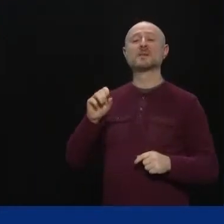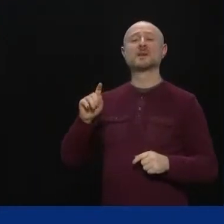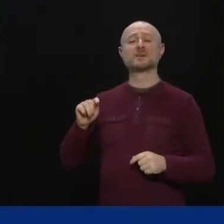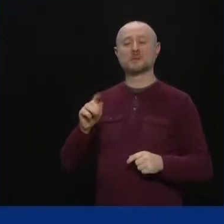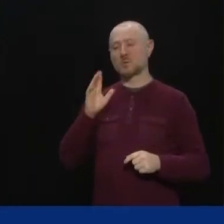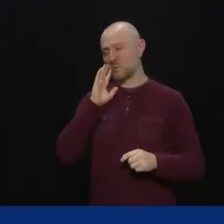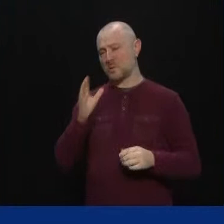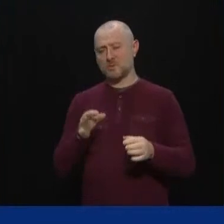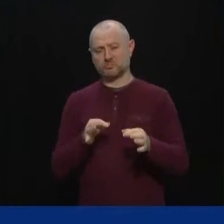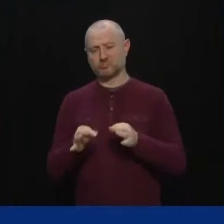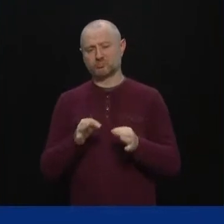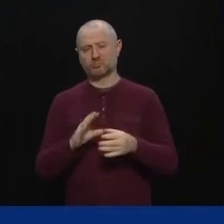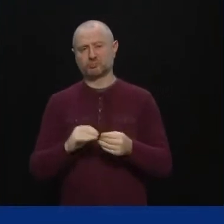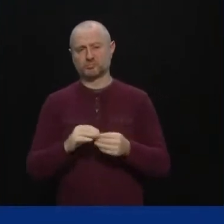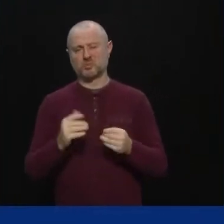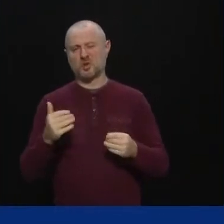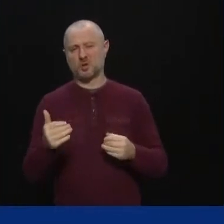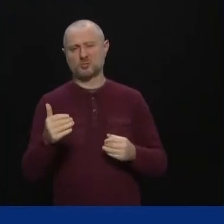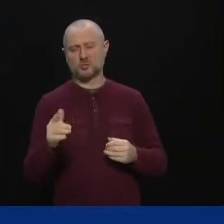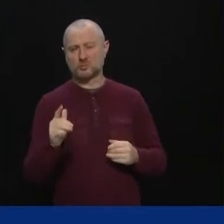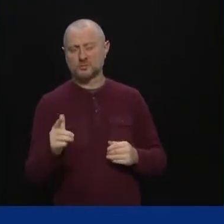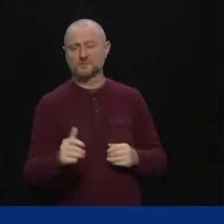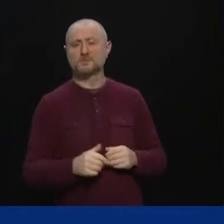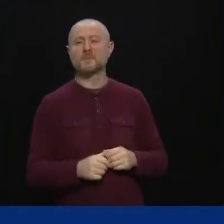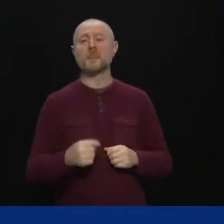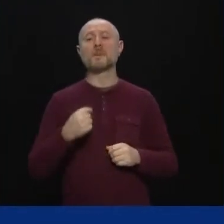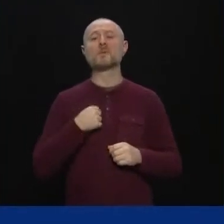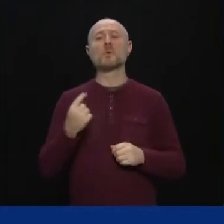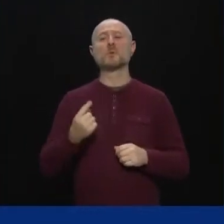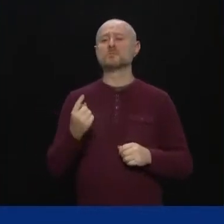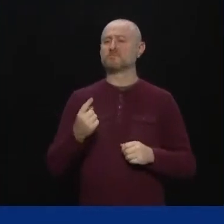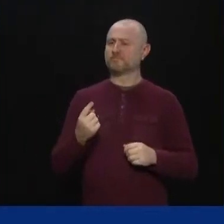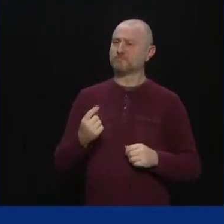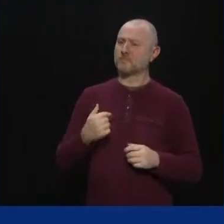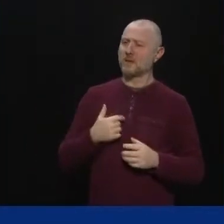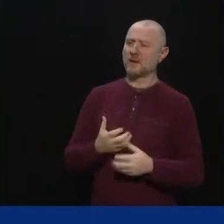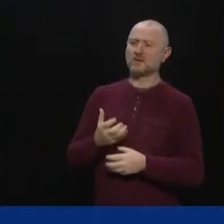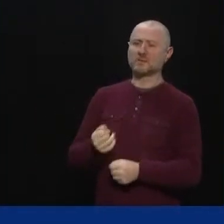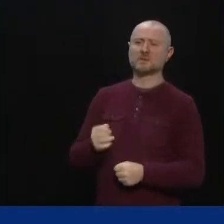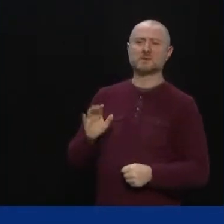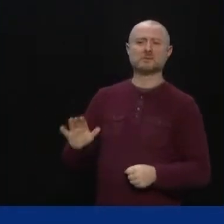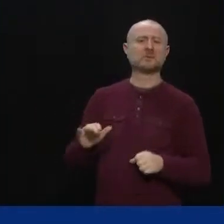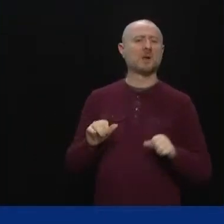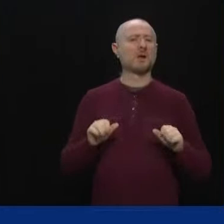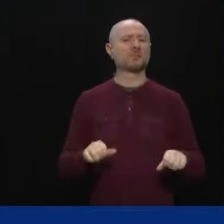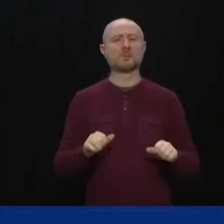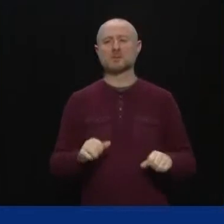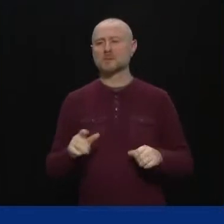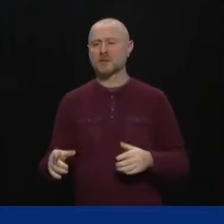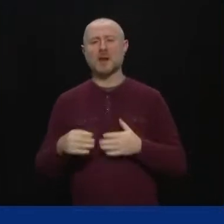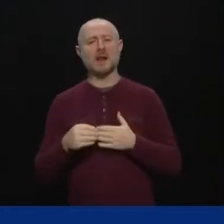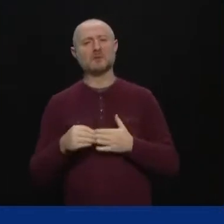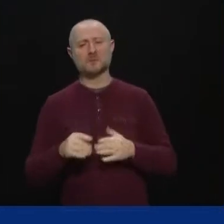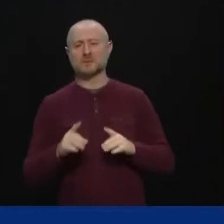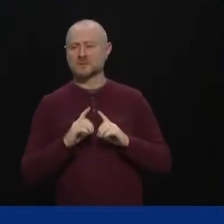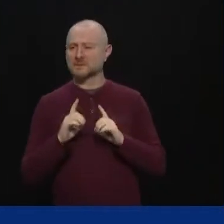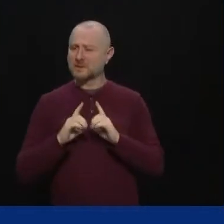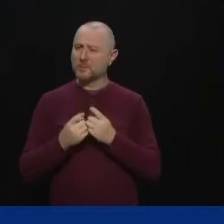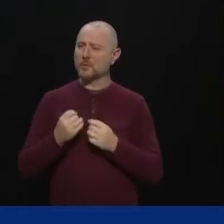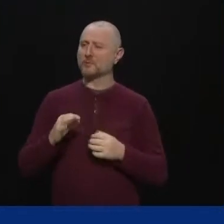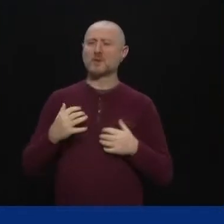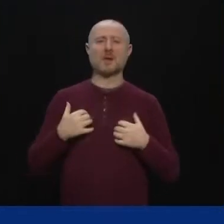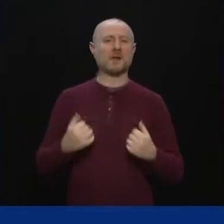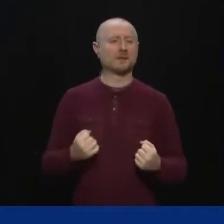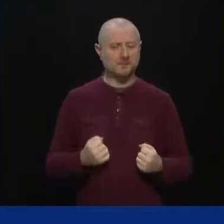minutes, someone who gives me tremendous comfort and confidence to know that we have her at the helm of our health department, so thank her. And also